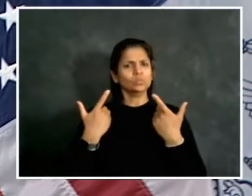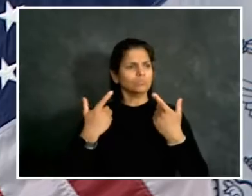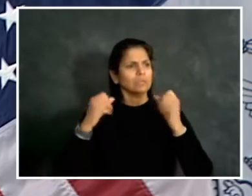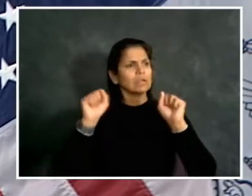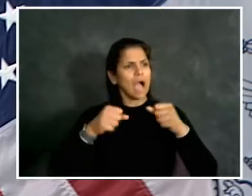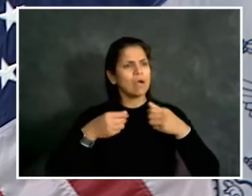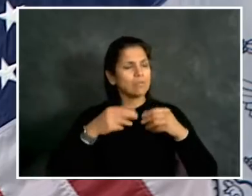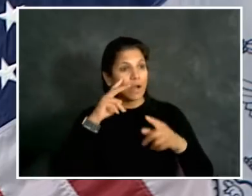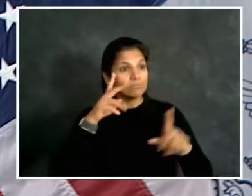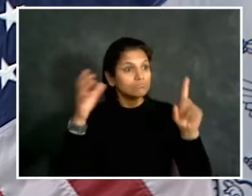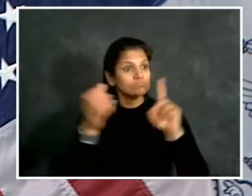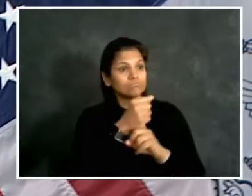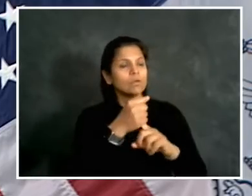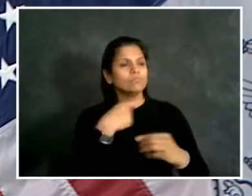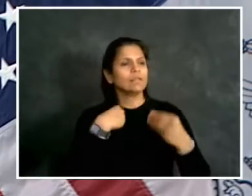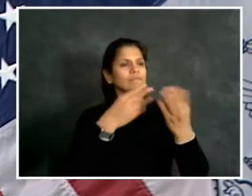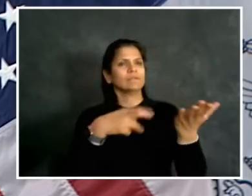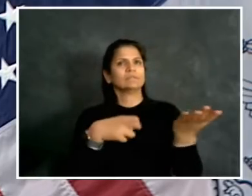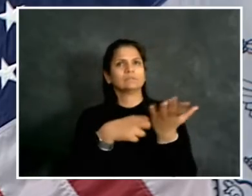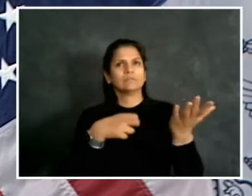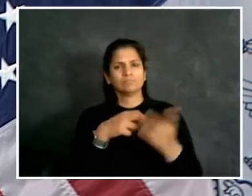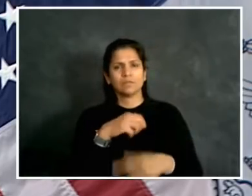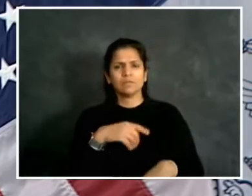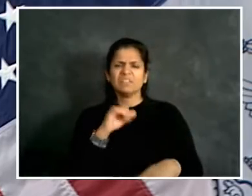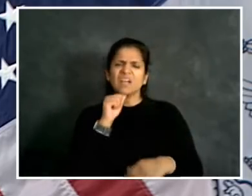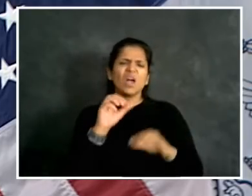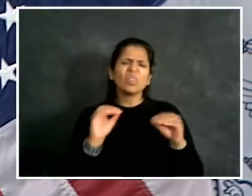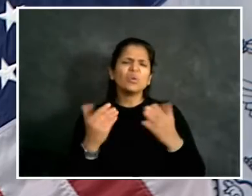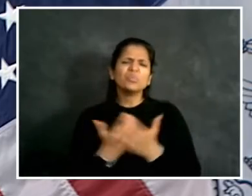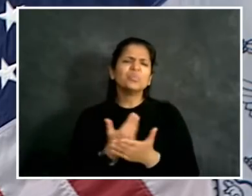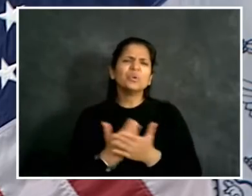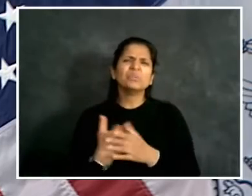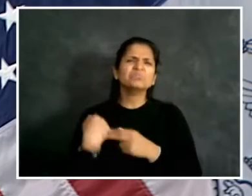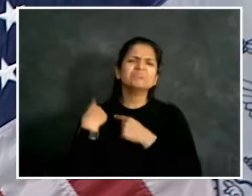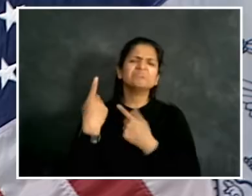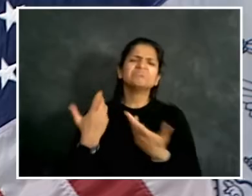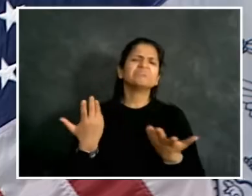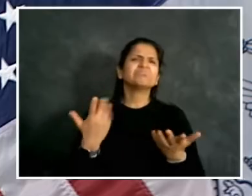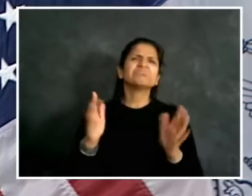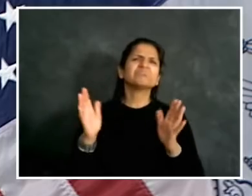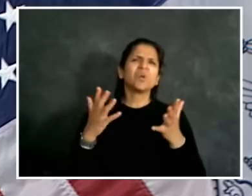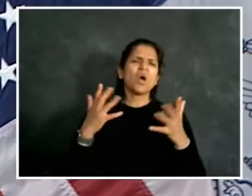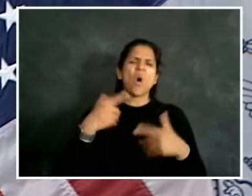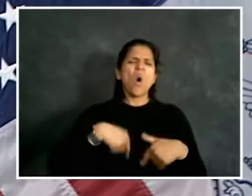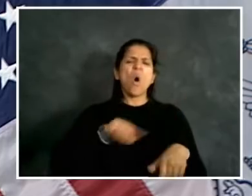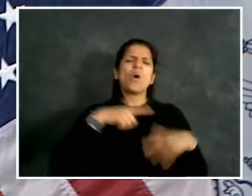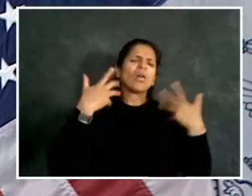power being applied to enforcing social distancing.